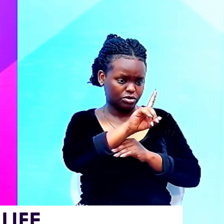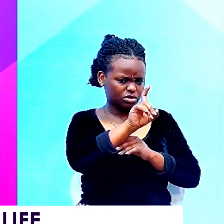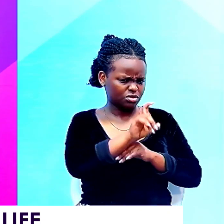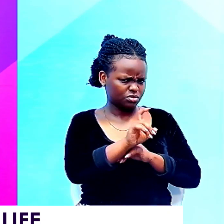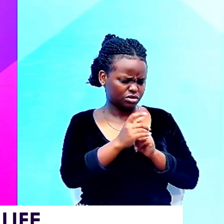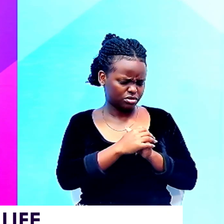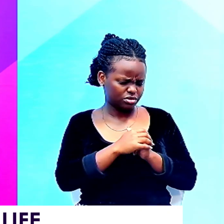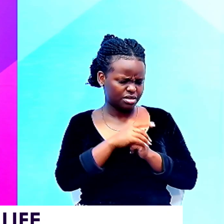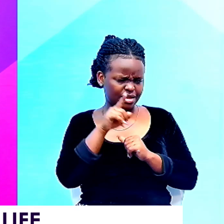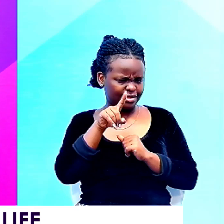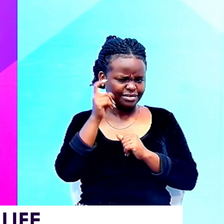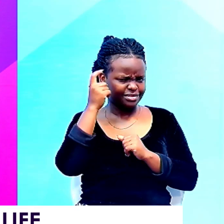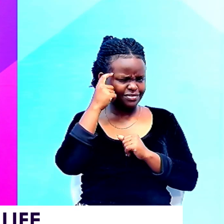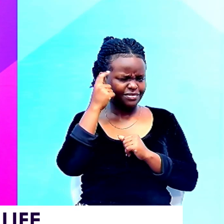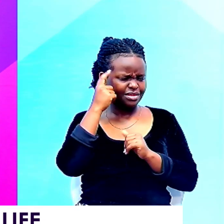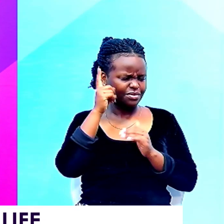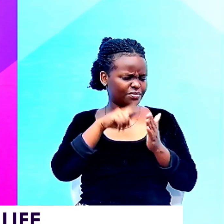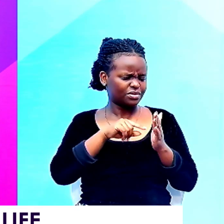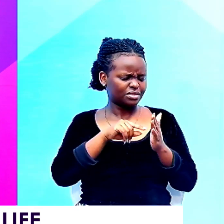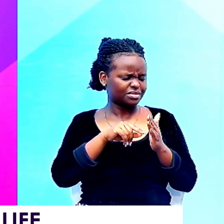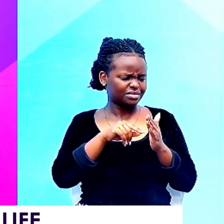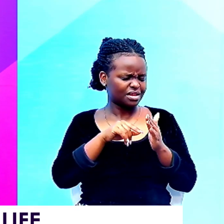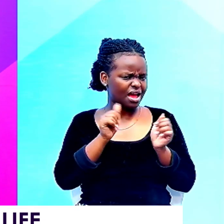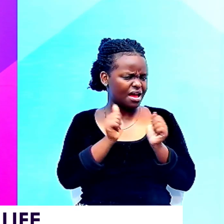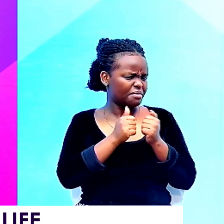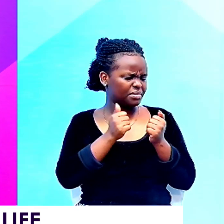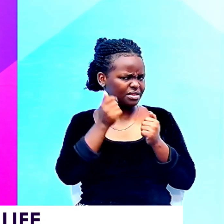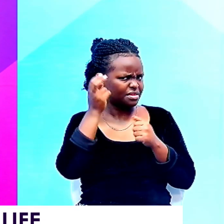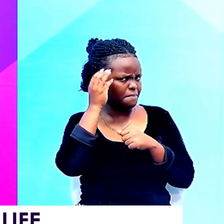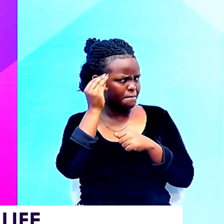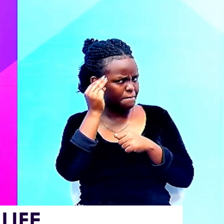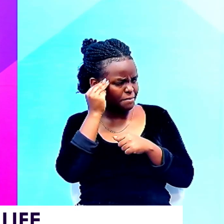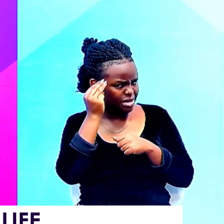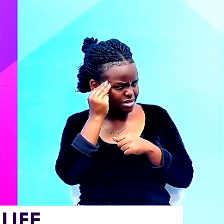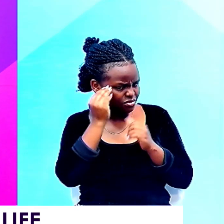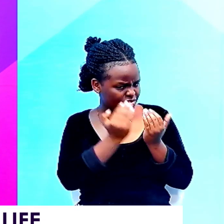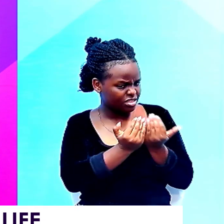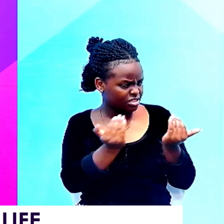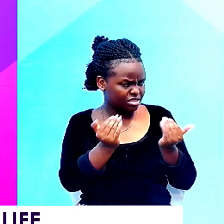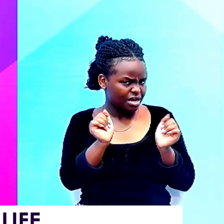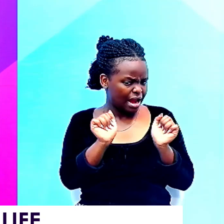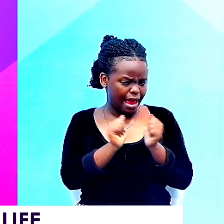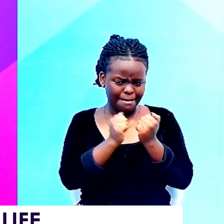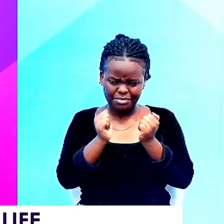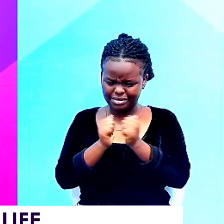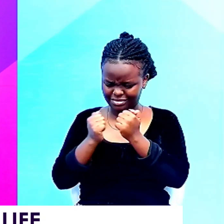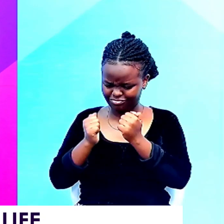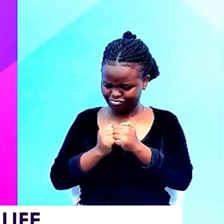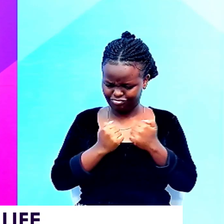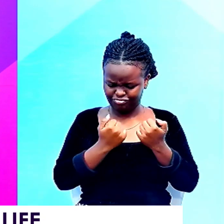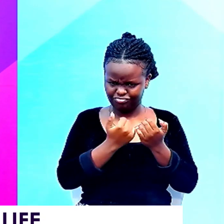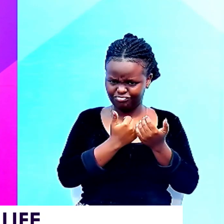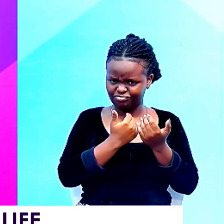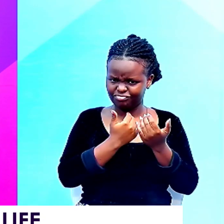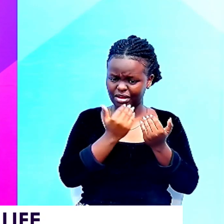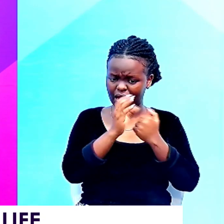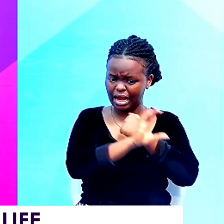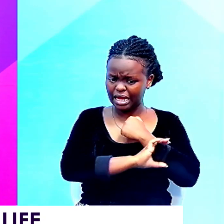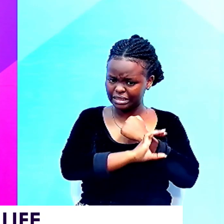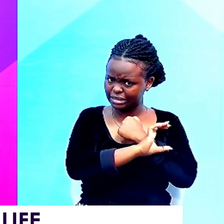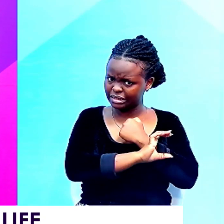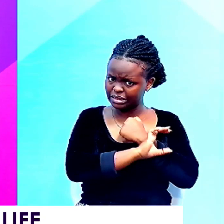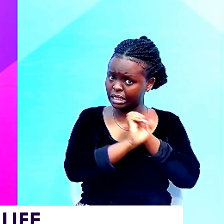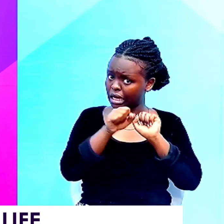What do you think is going through the minds of the children with the happenings in the country right now? Would you give it a